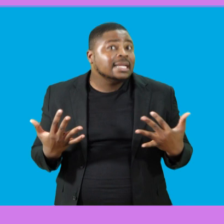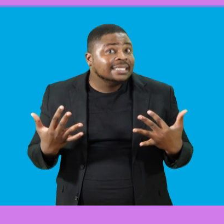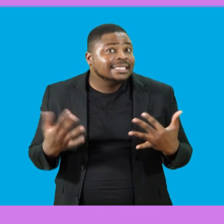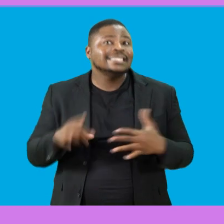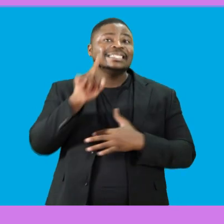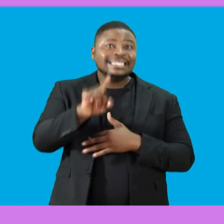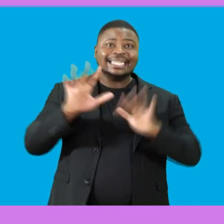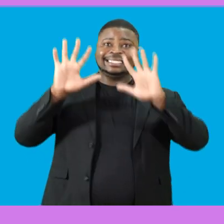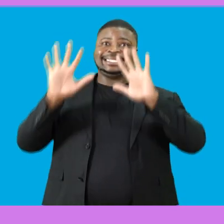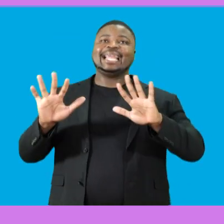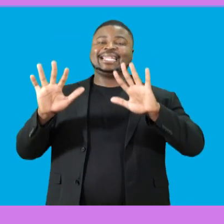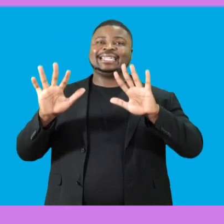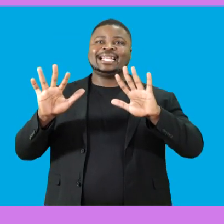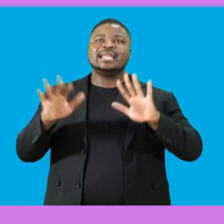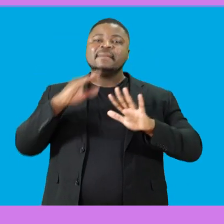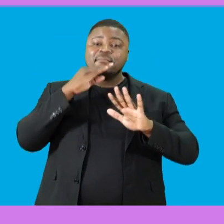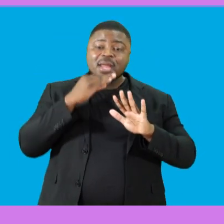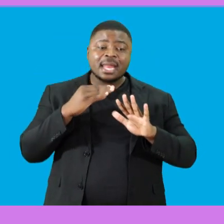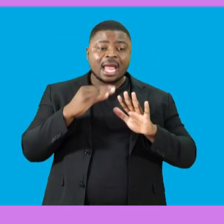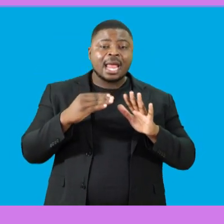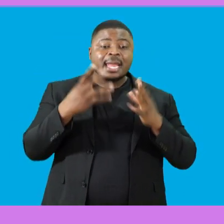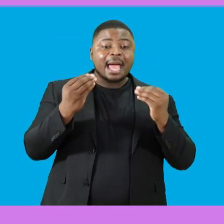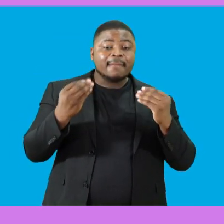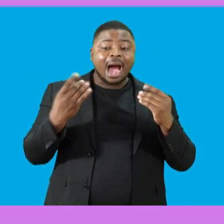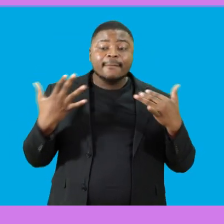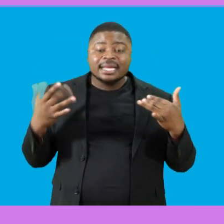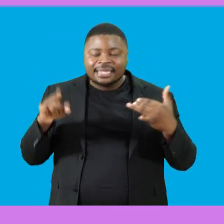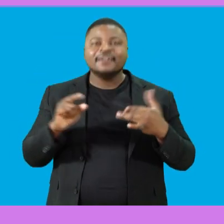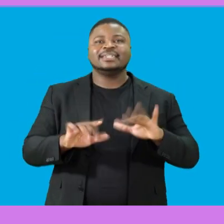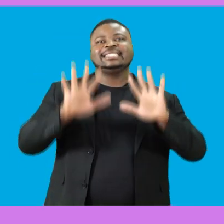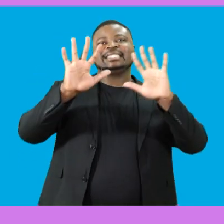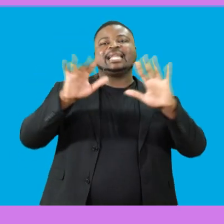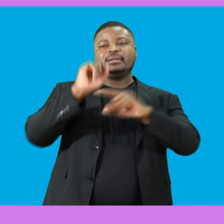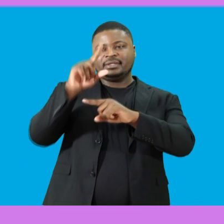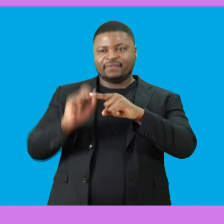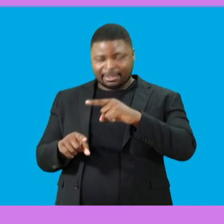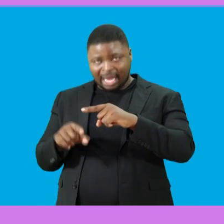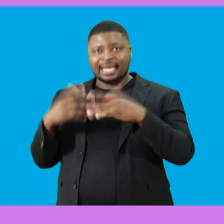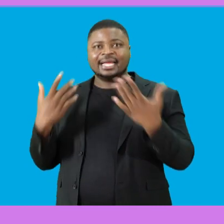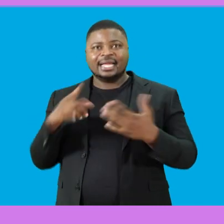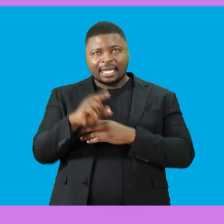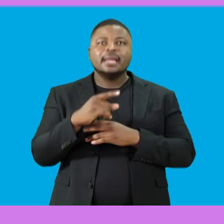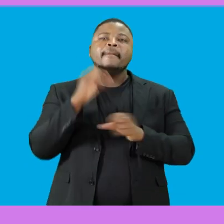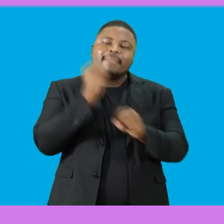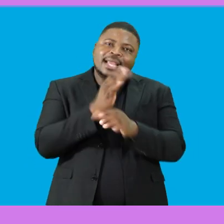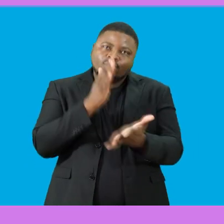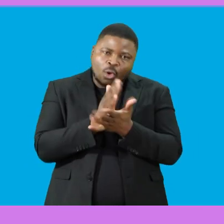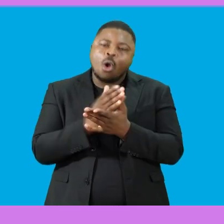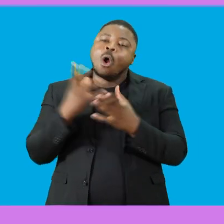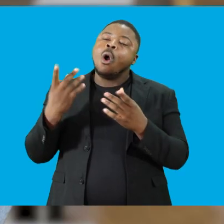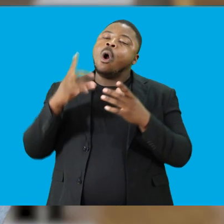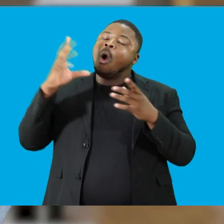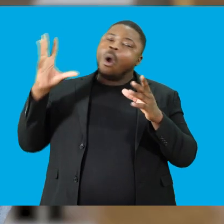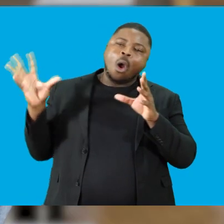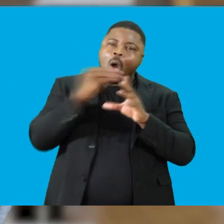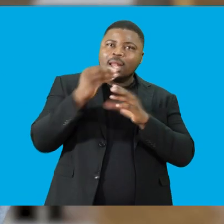many values are there? There's 10 values, so you divide it by 10. So let's add everything together and divide it by 10. Make sure that you add everything together so